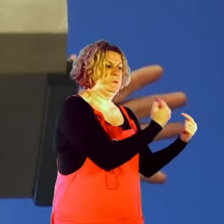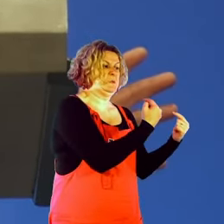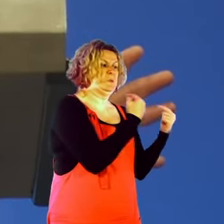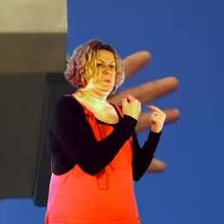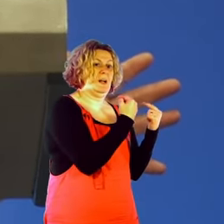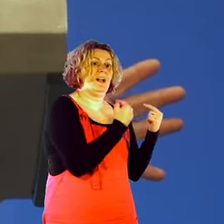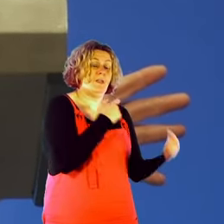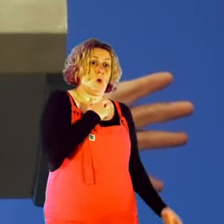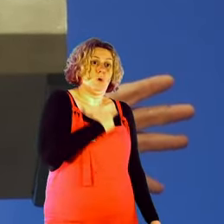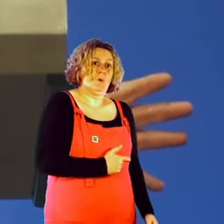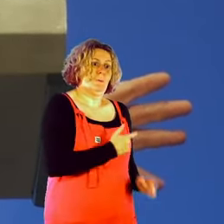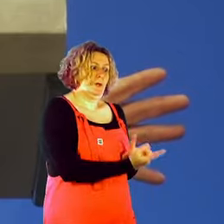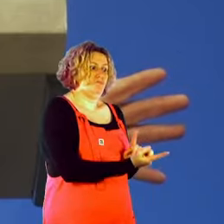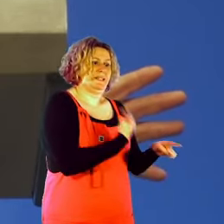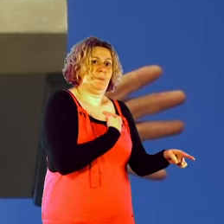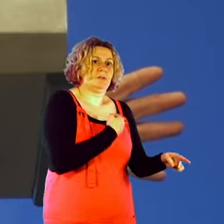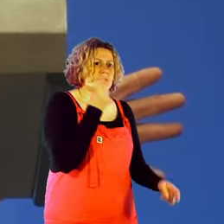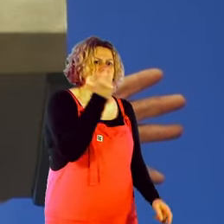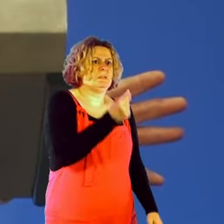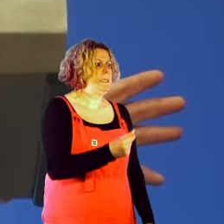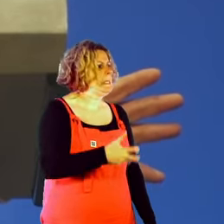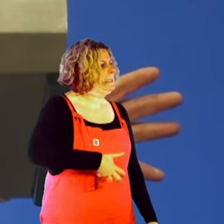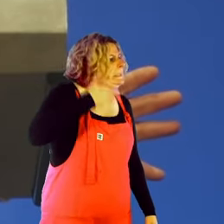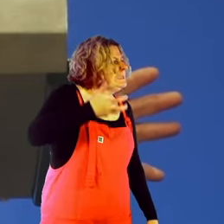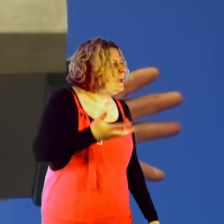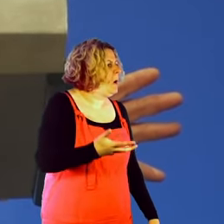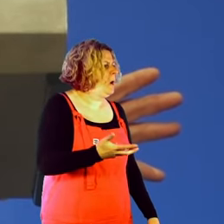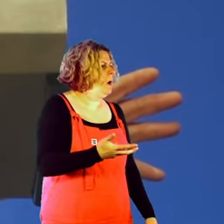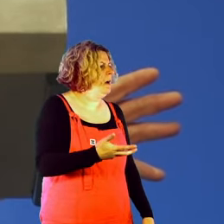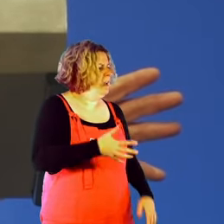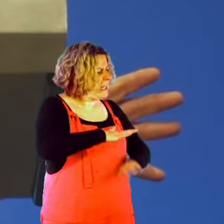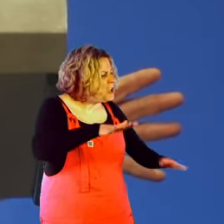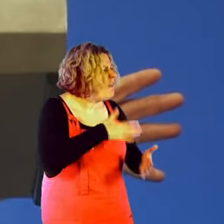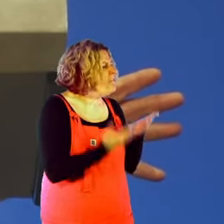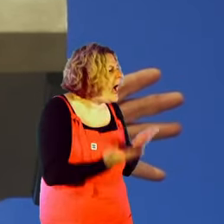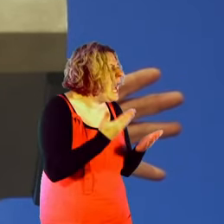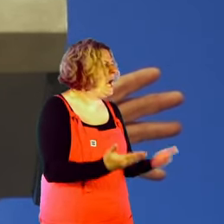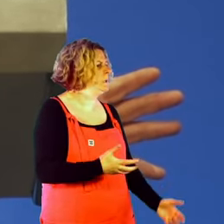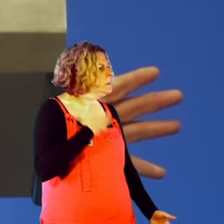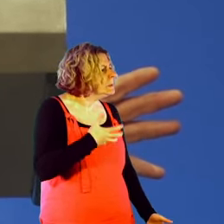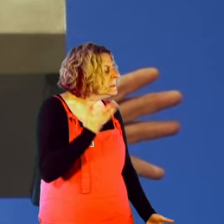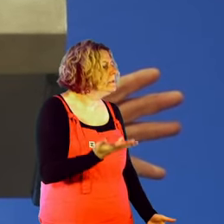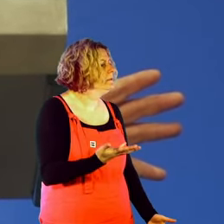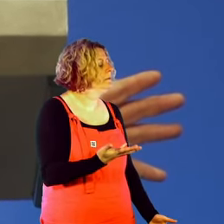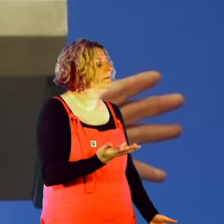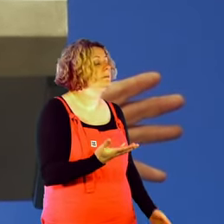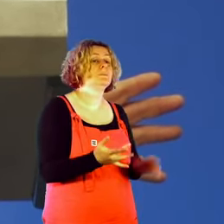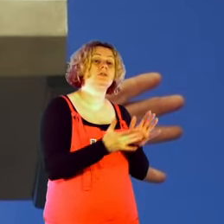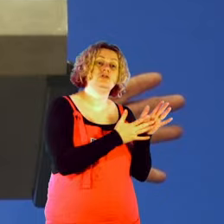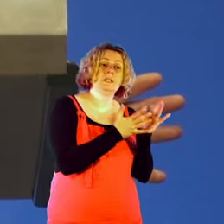and, you know, it's desperately not fair and all of this. What do? Jesus says, pray for them.